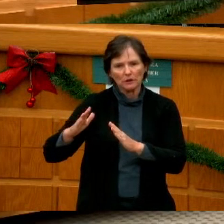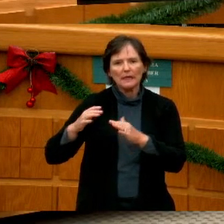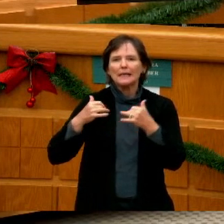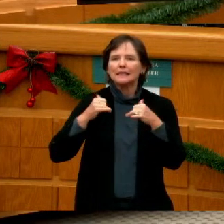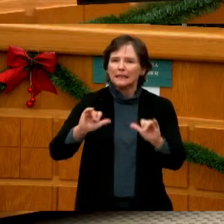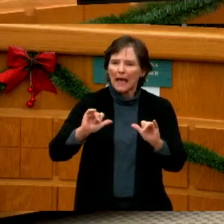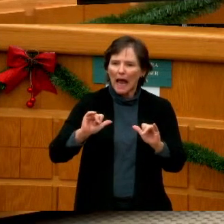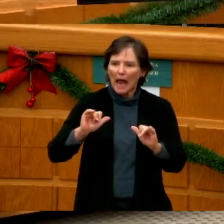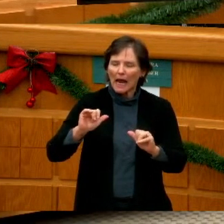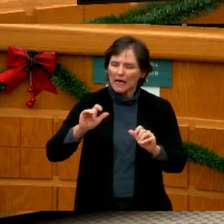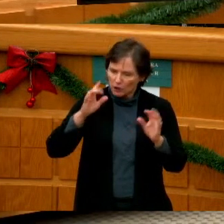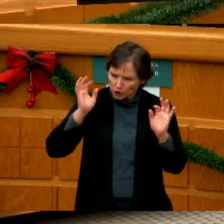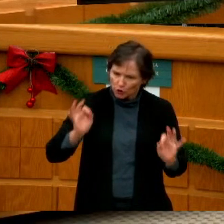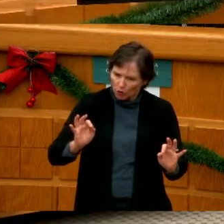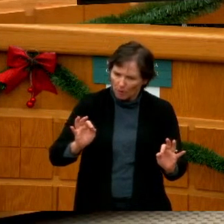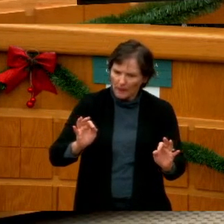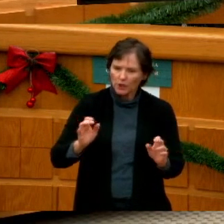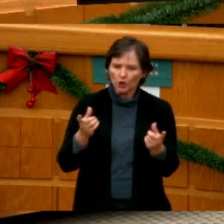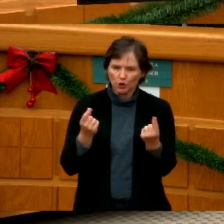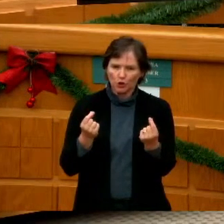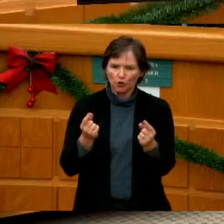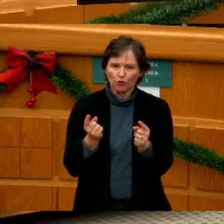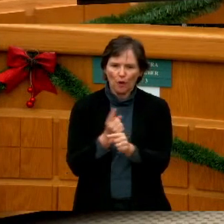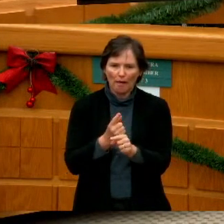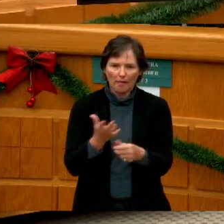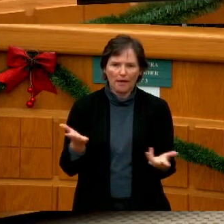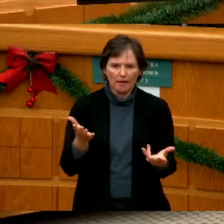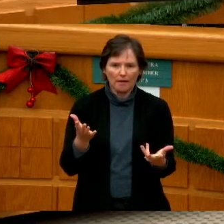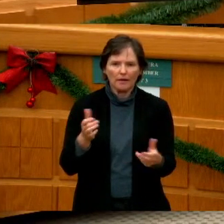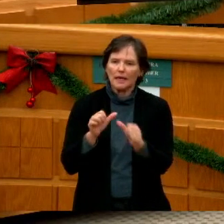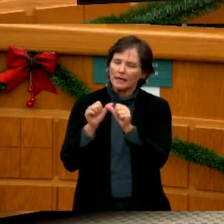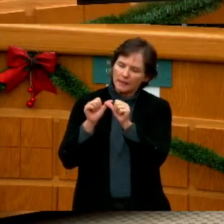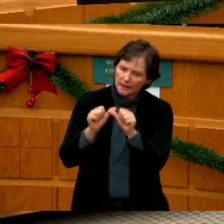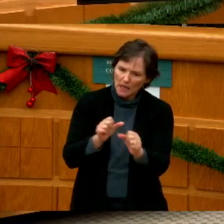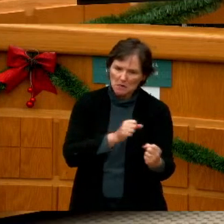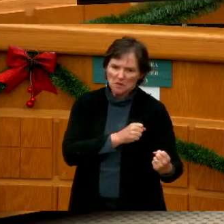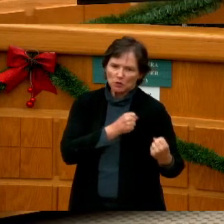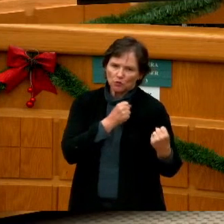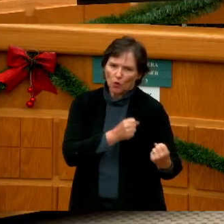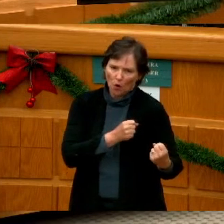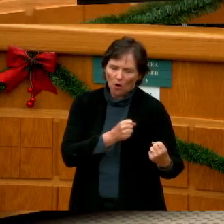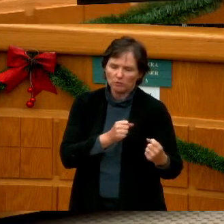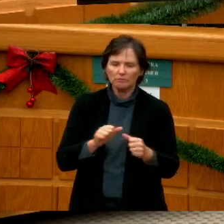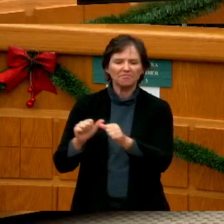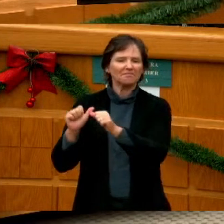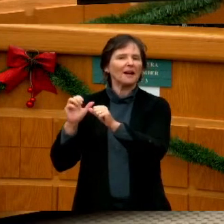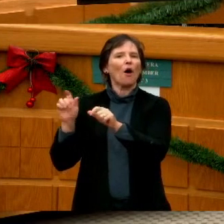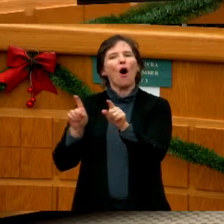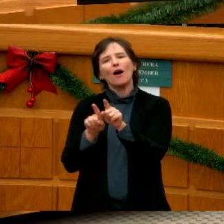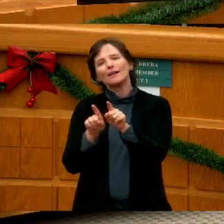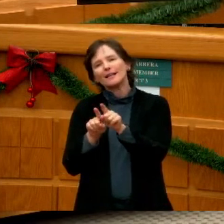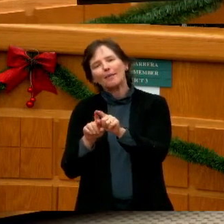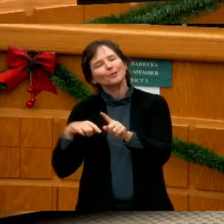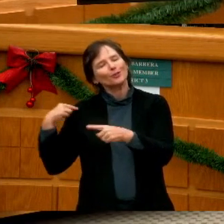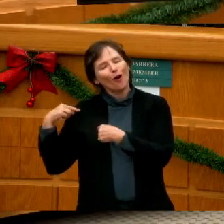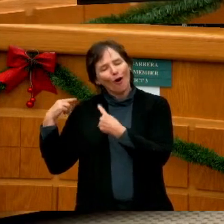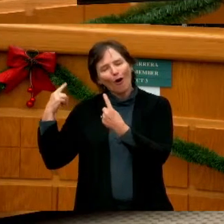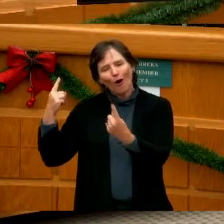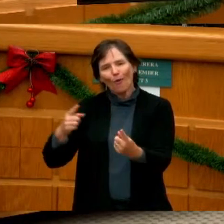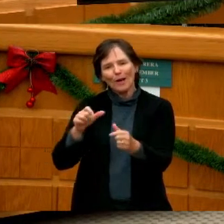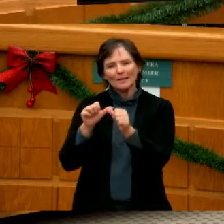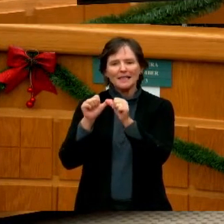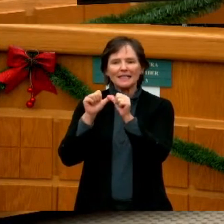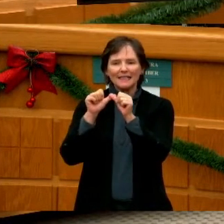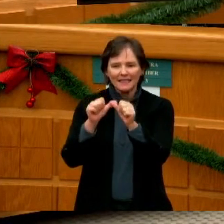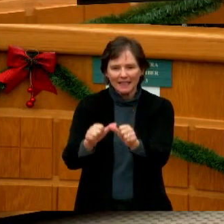back. Stay determined, stay strong, and as always, stay informed. Thank you.